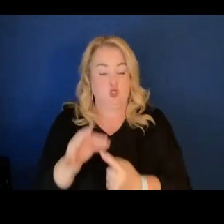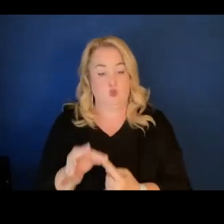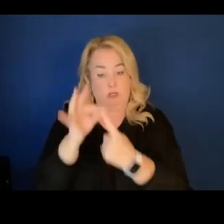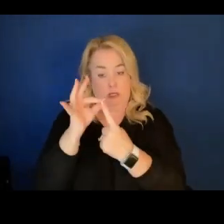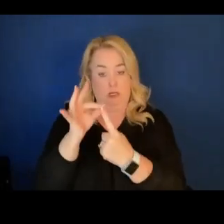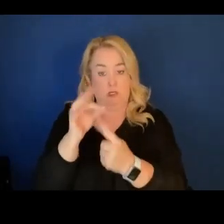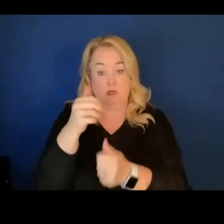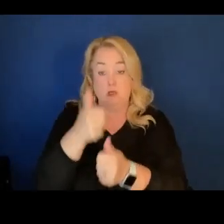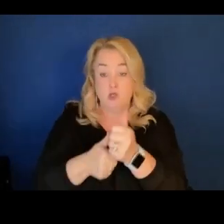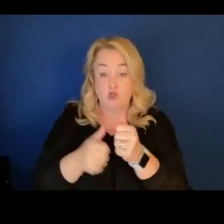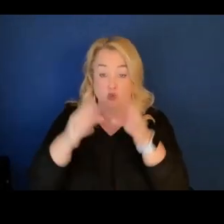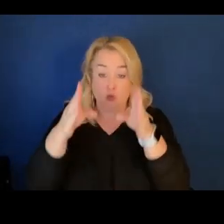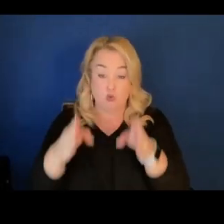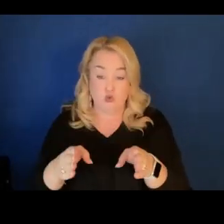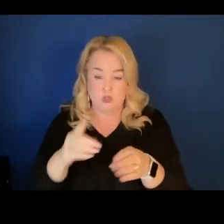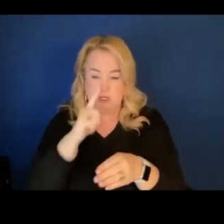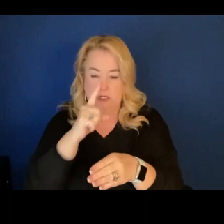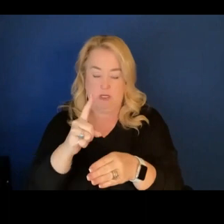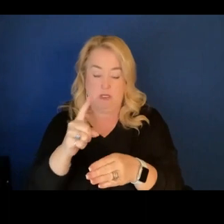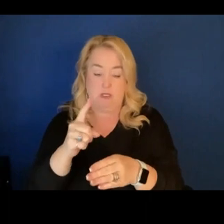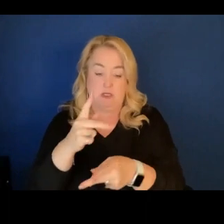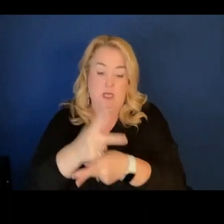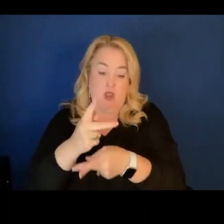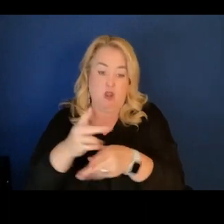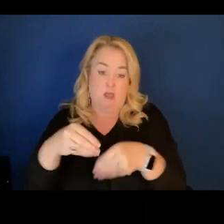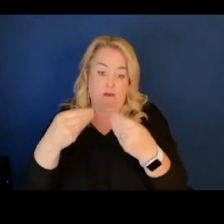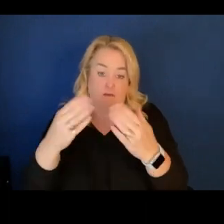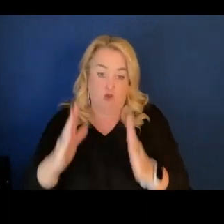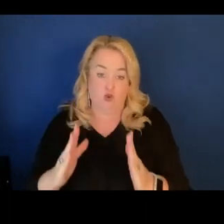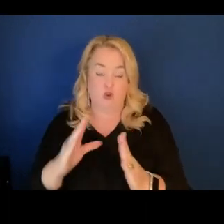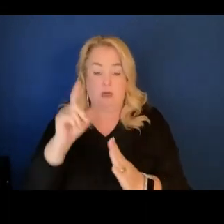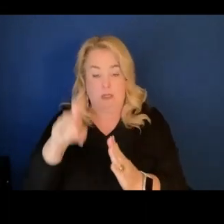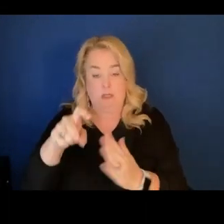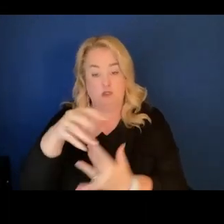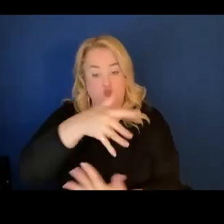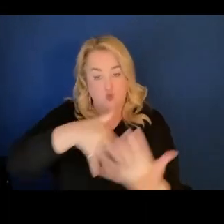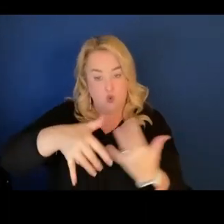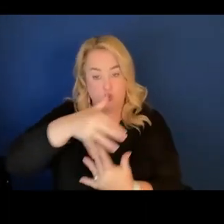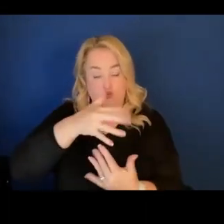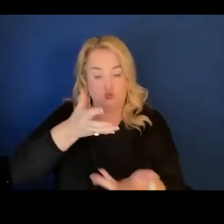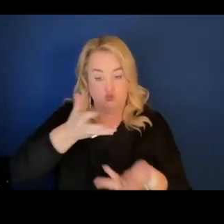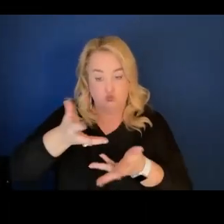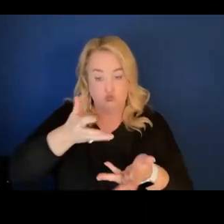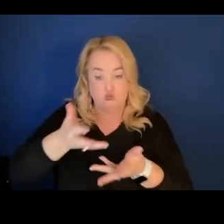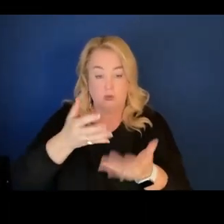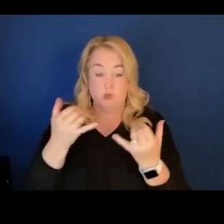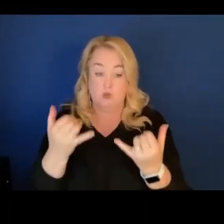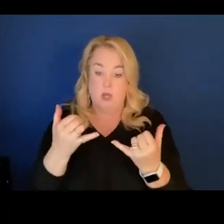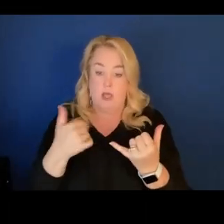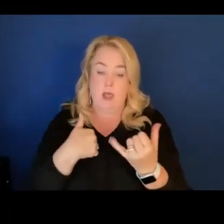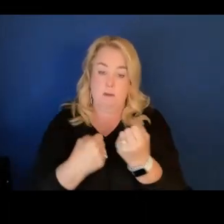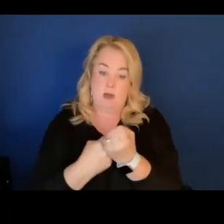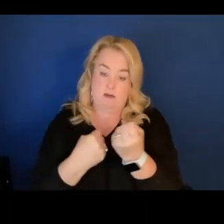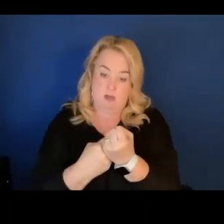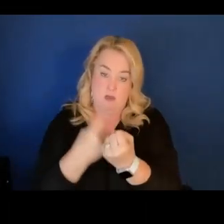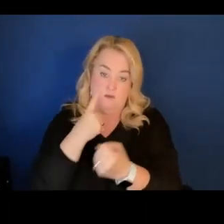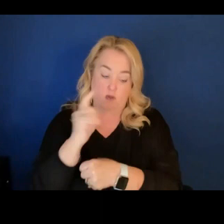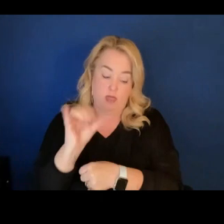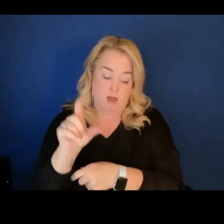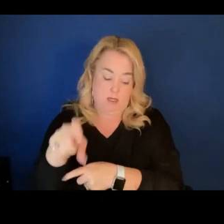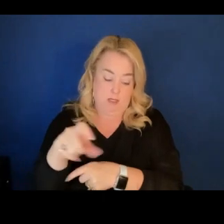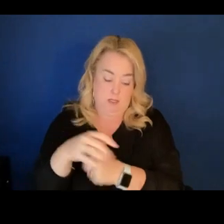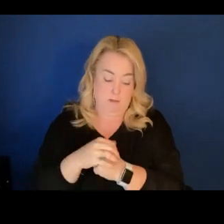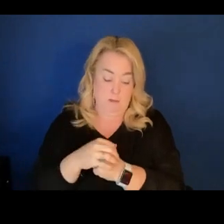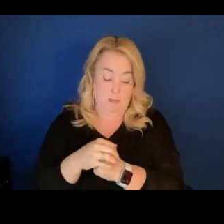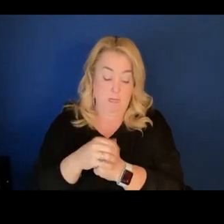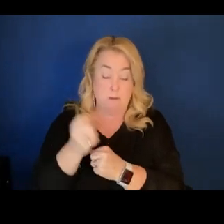person who is a caregiver needs social engagement. And today I'm advocating for that need.